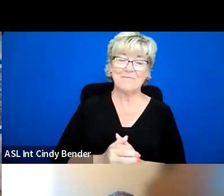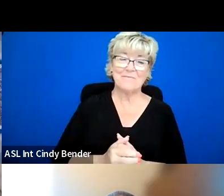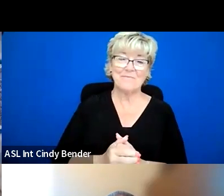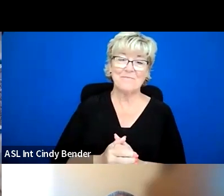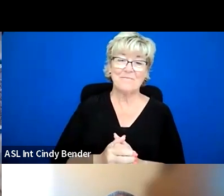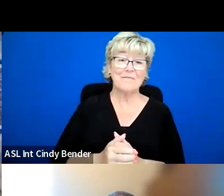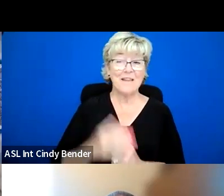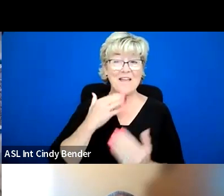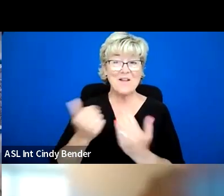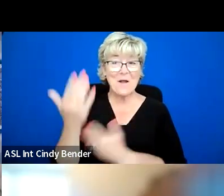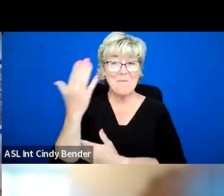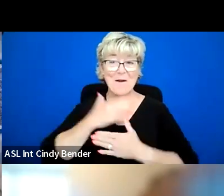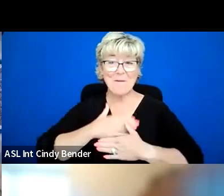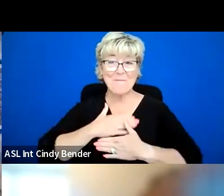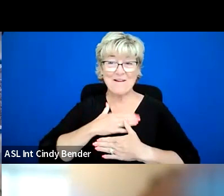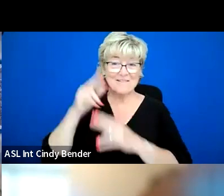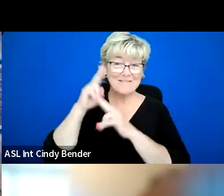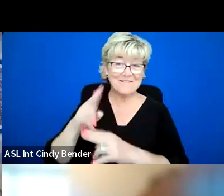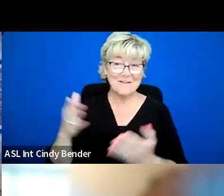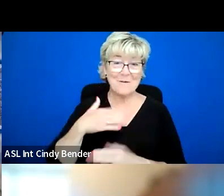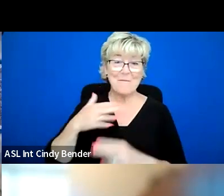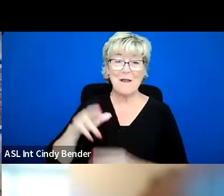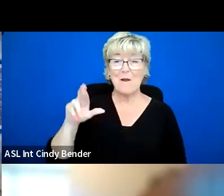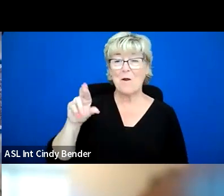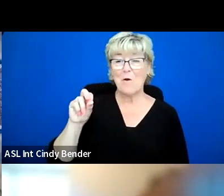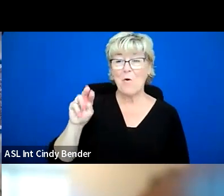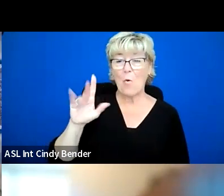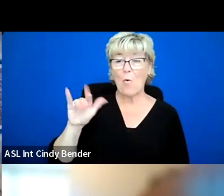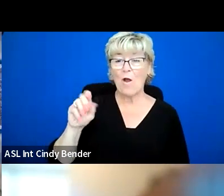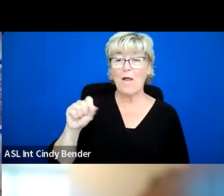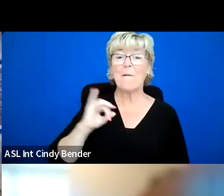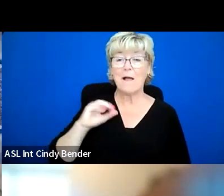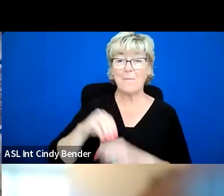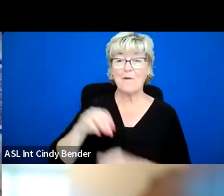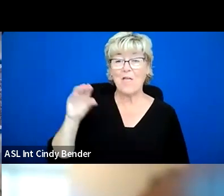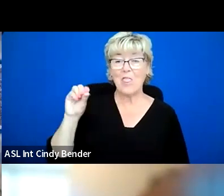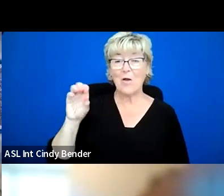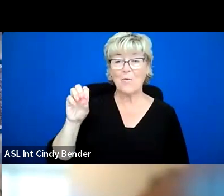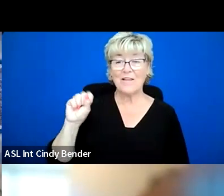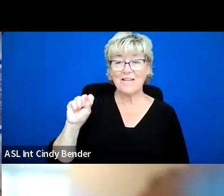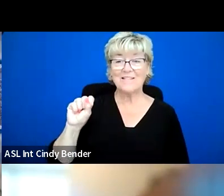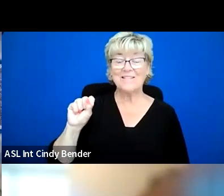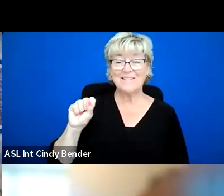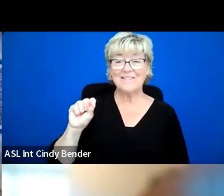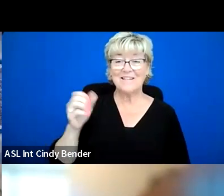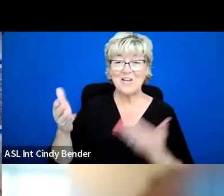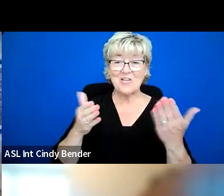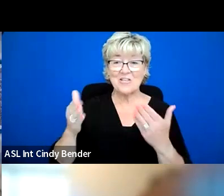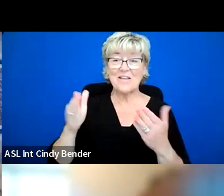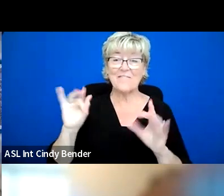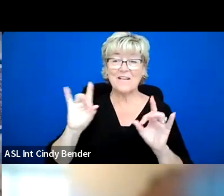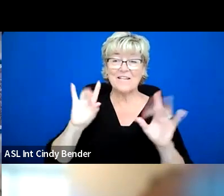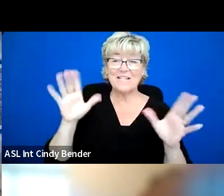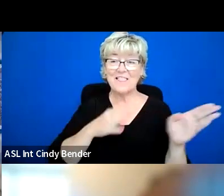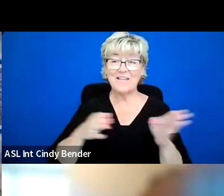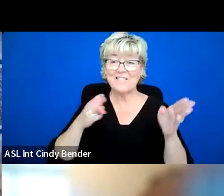me. Good morning. It's a pleasure and honor to be here. My name is Ron Williams with the California Office of Emergency Services, serving in the Disaster Logistics